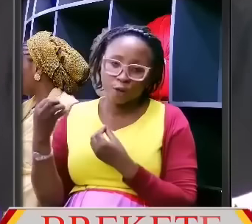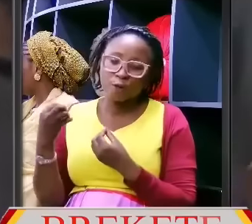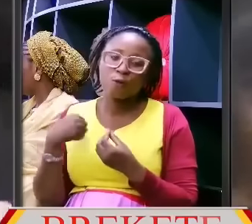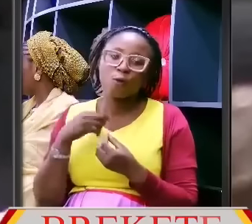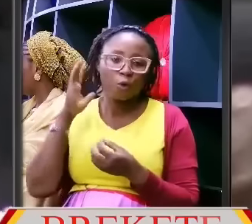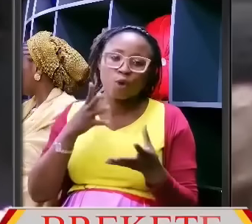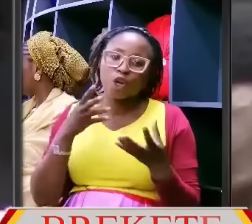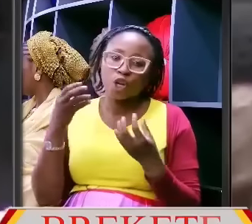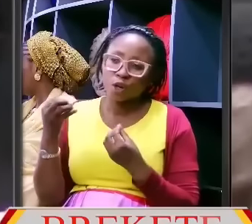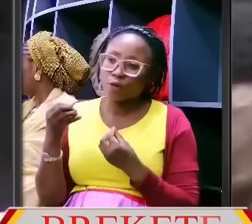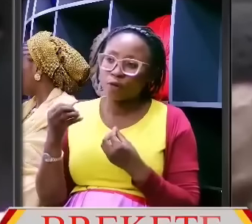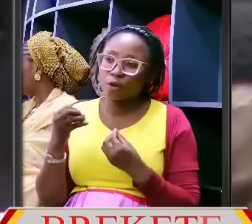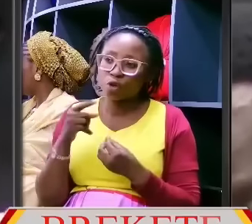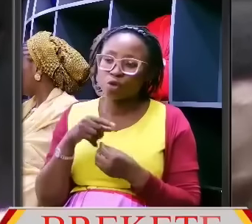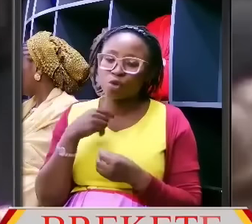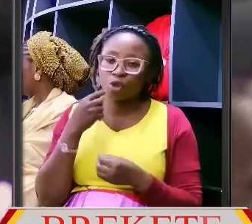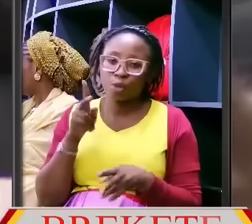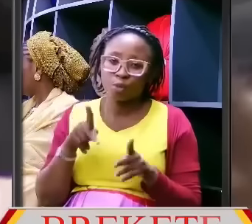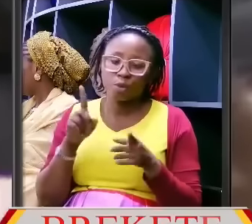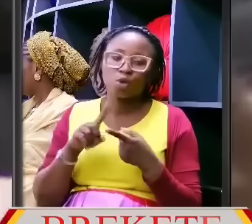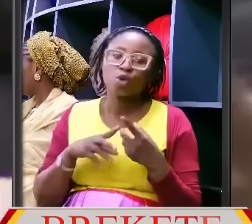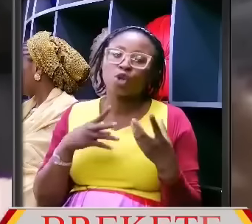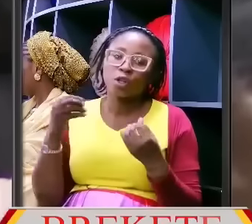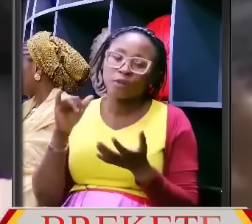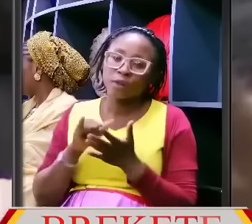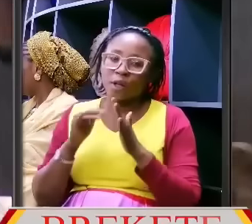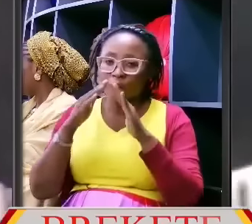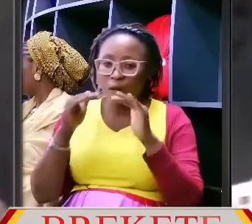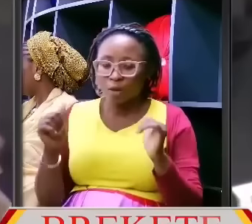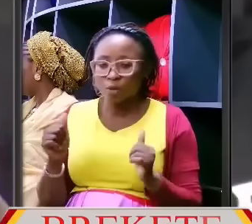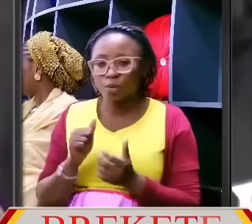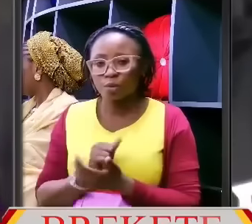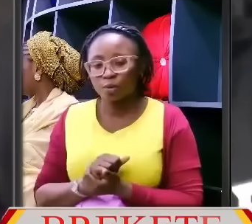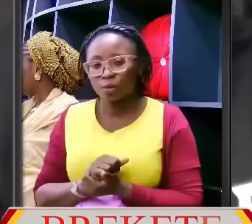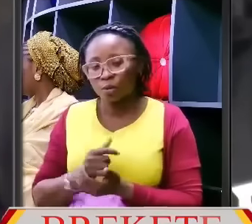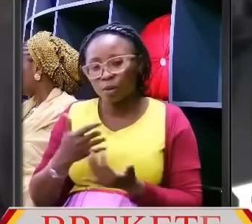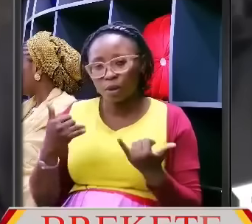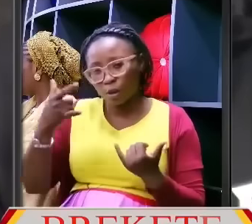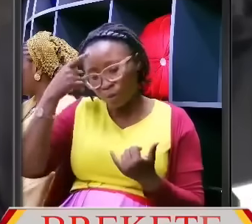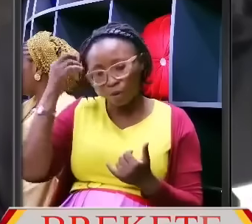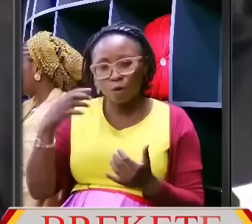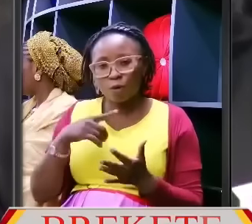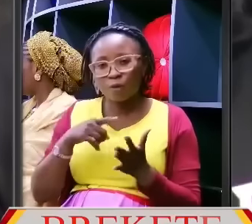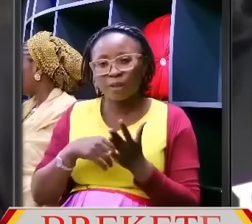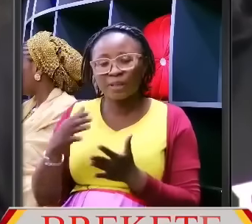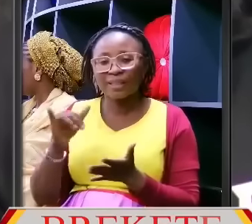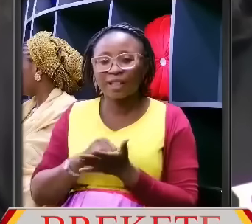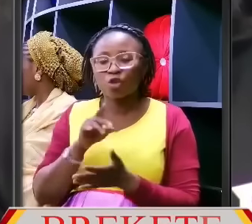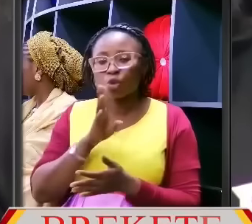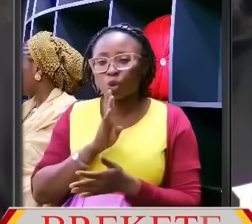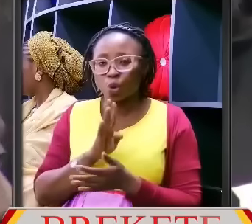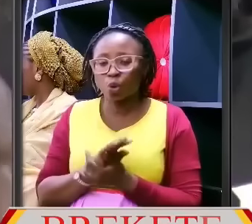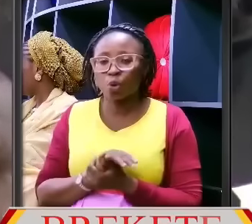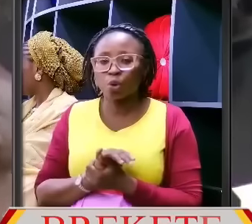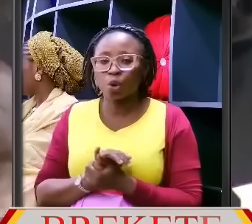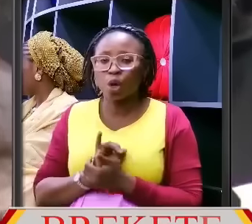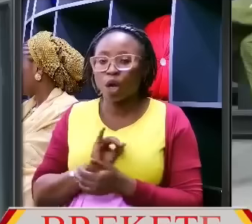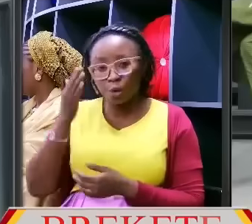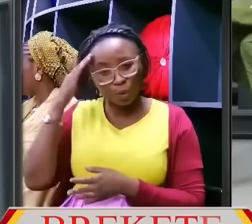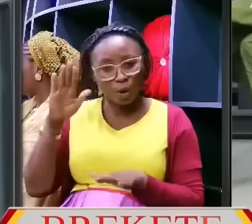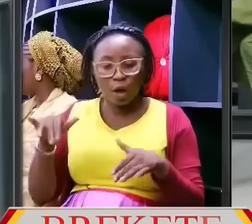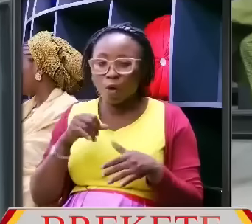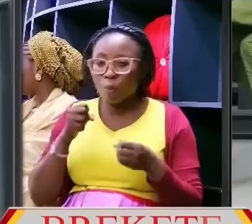that house. You go tell people to vacate the house. Nobody will stay there for now. Now, because of this thing where you talk, I